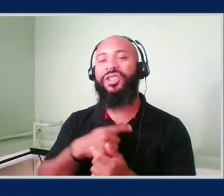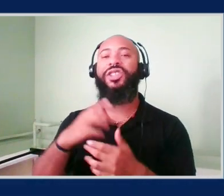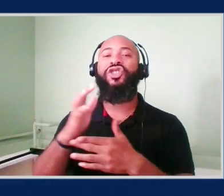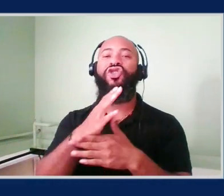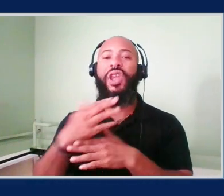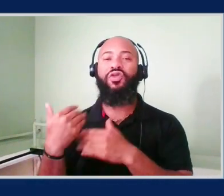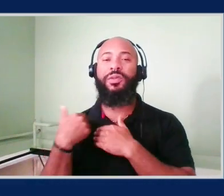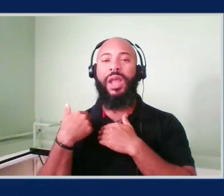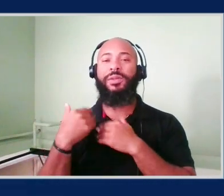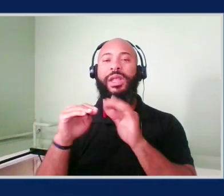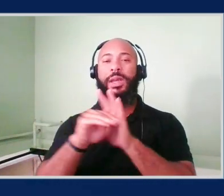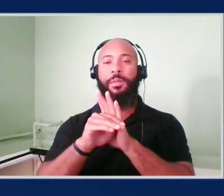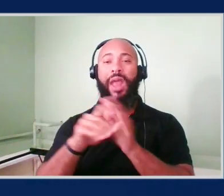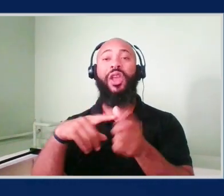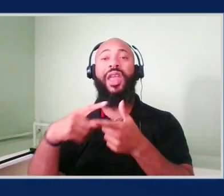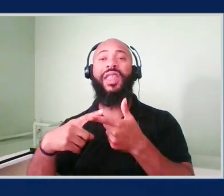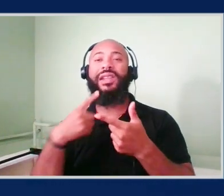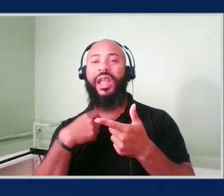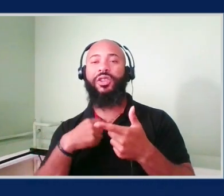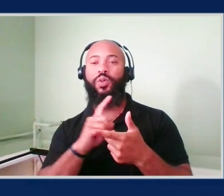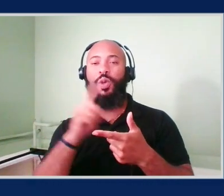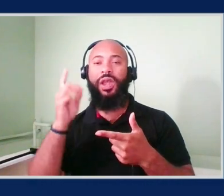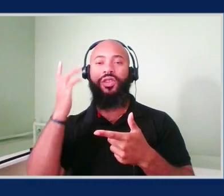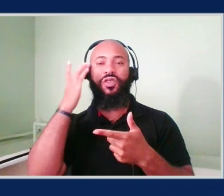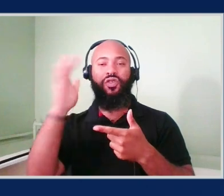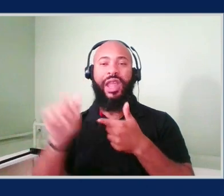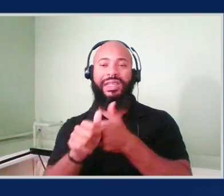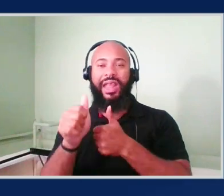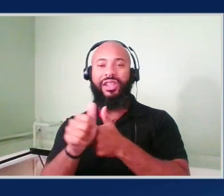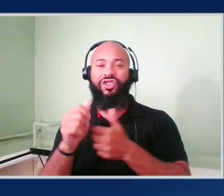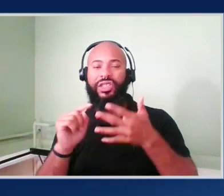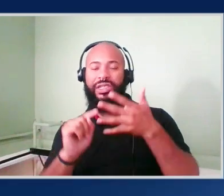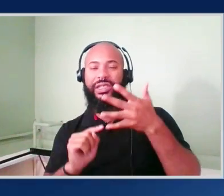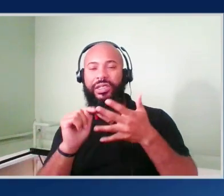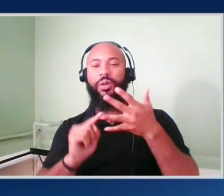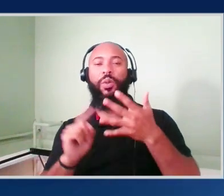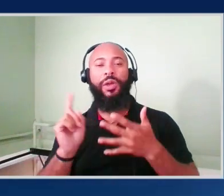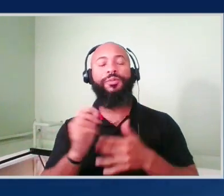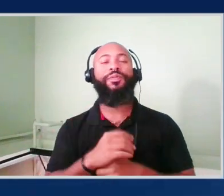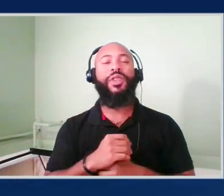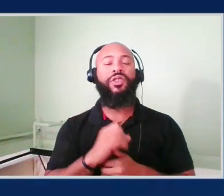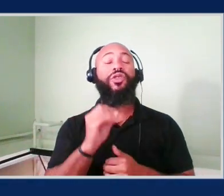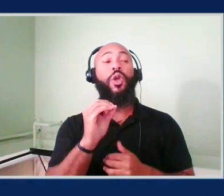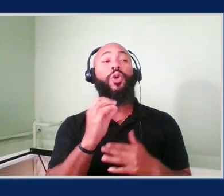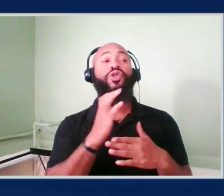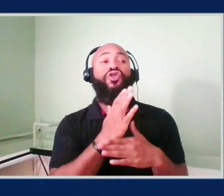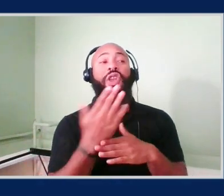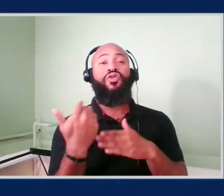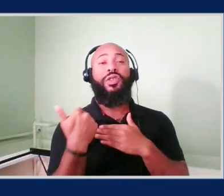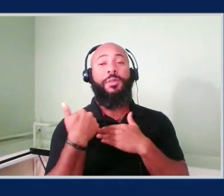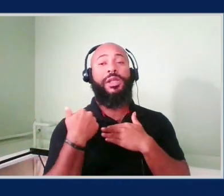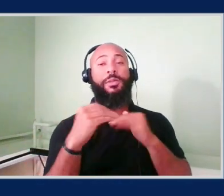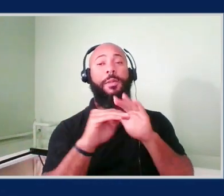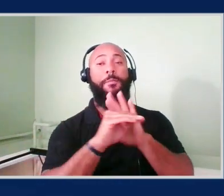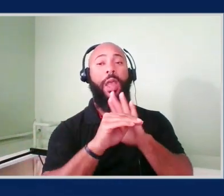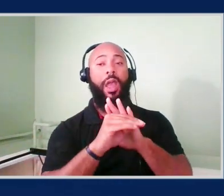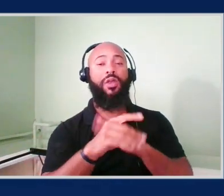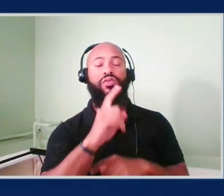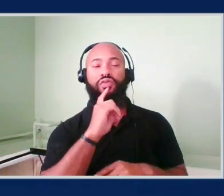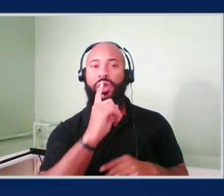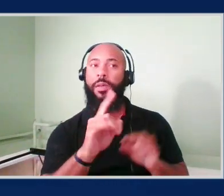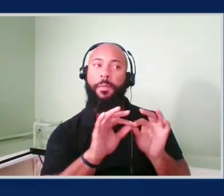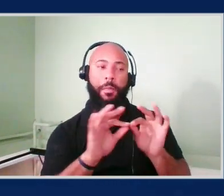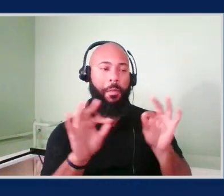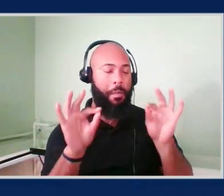falls. Fantastic question. So, Good question. yeah, so shared responsibility model, really, really important